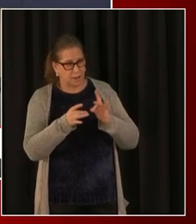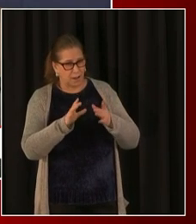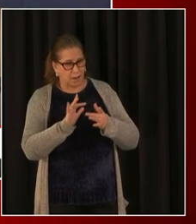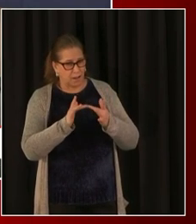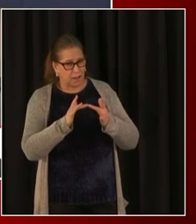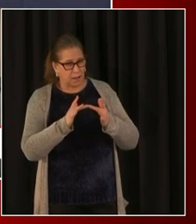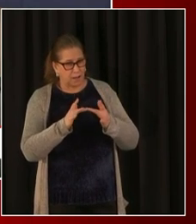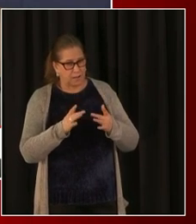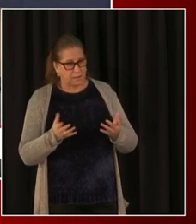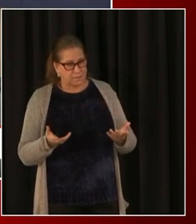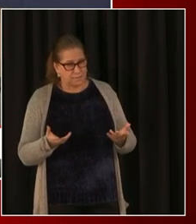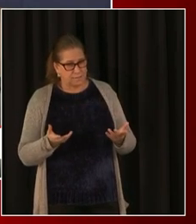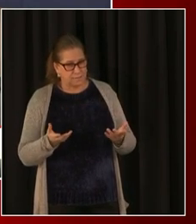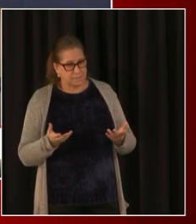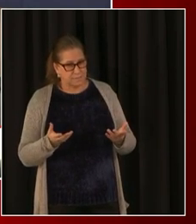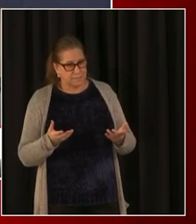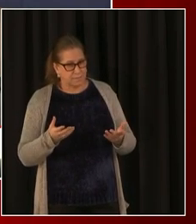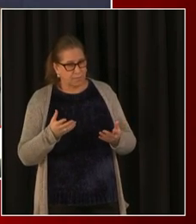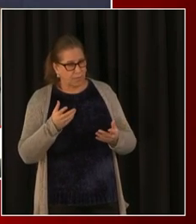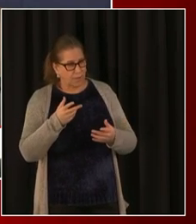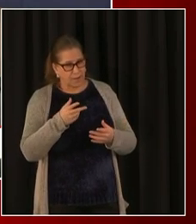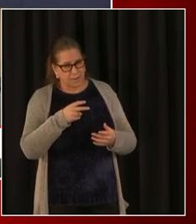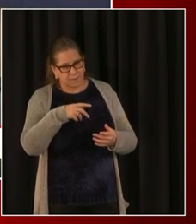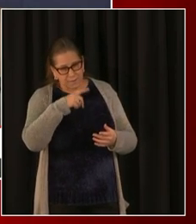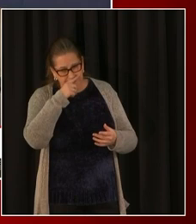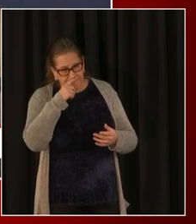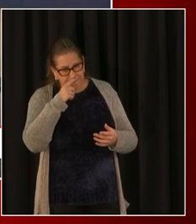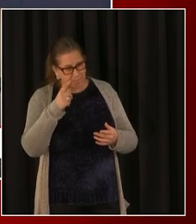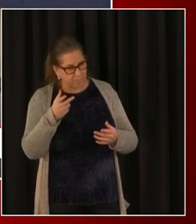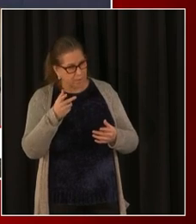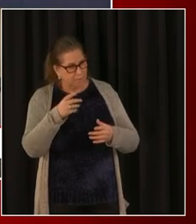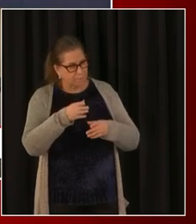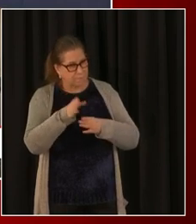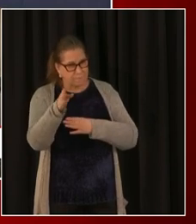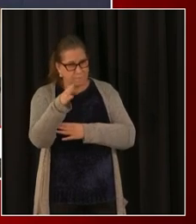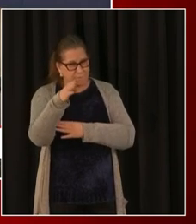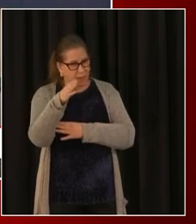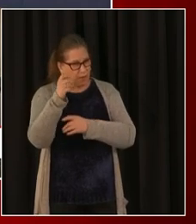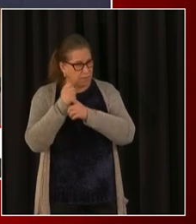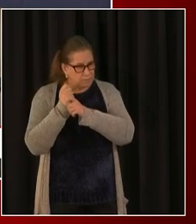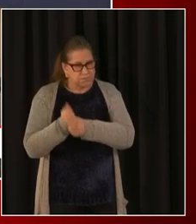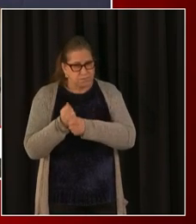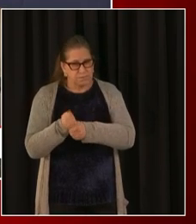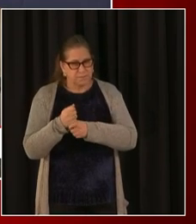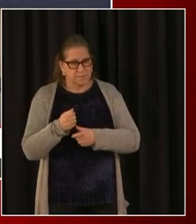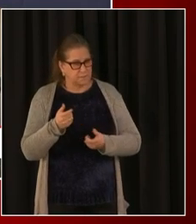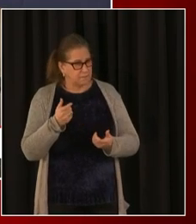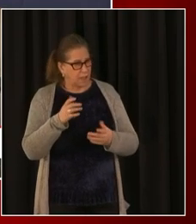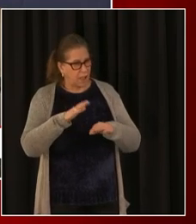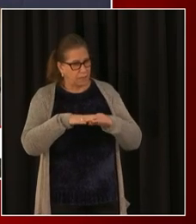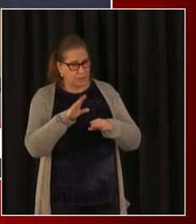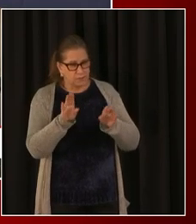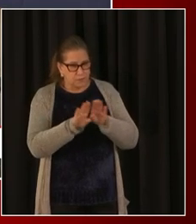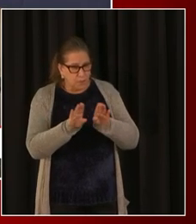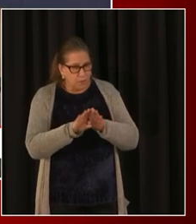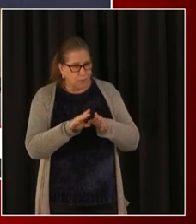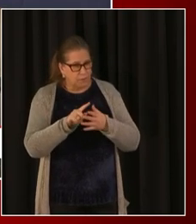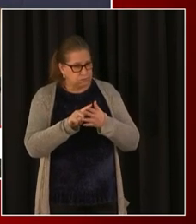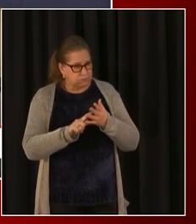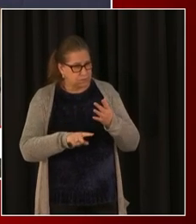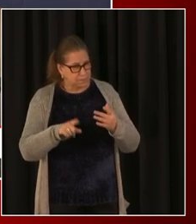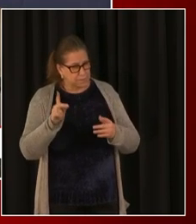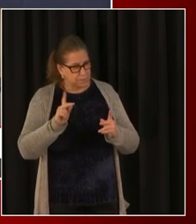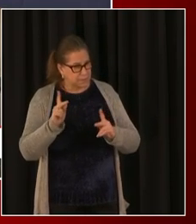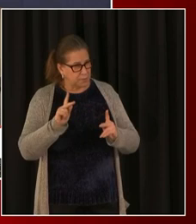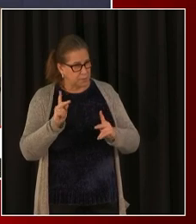with the flagpole or the one crushed by the door, can you speak to any of those videos? Do any of those things correlate or line up that